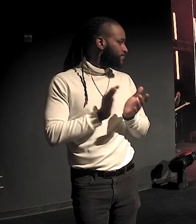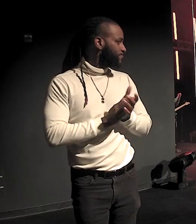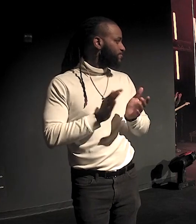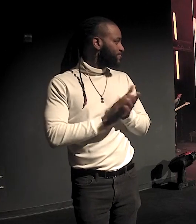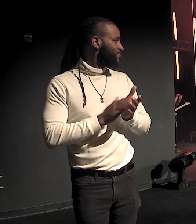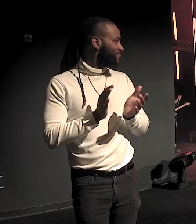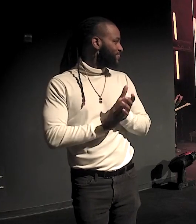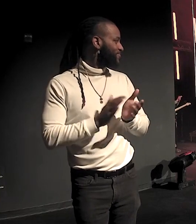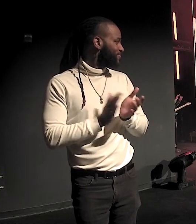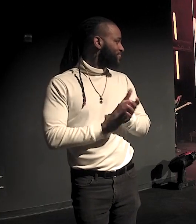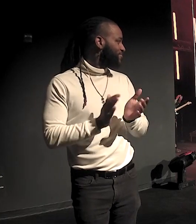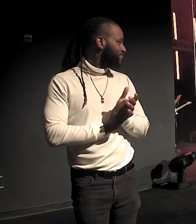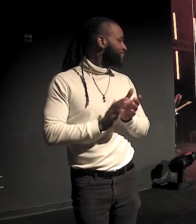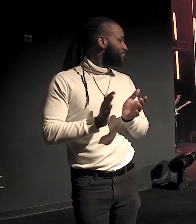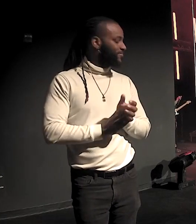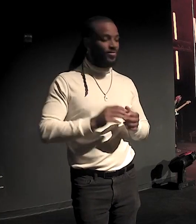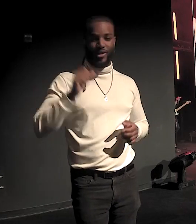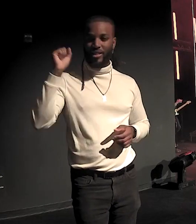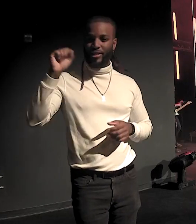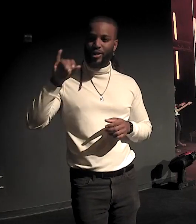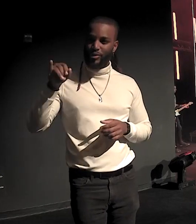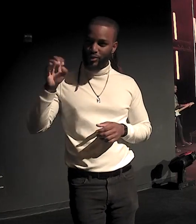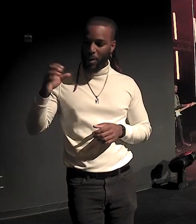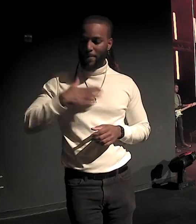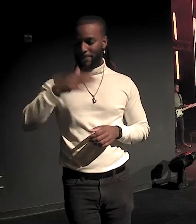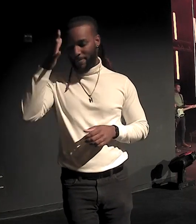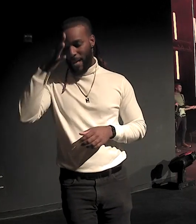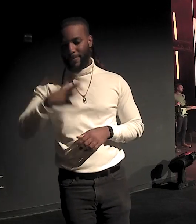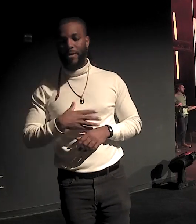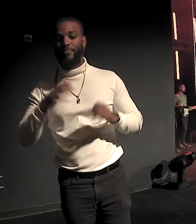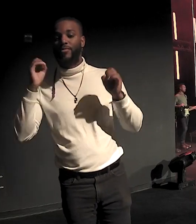let's go. Joe, my man. All right.